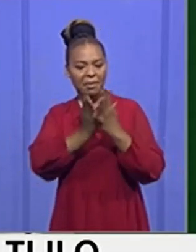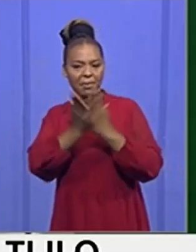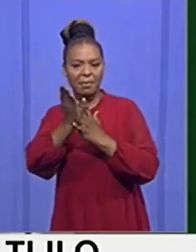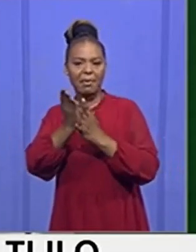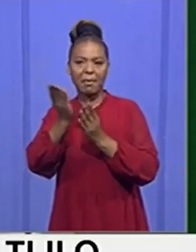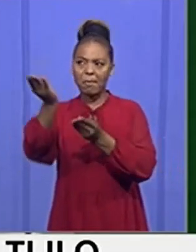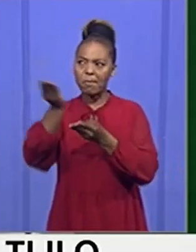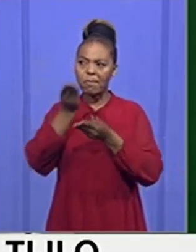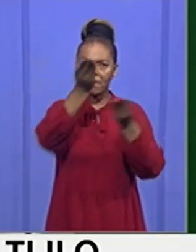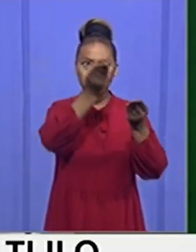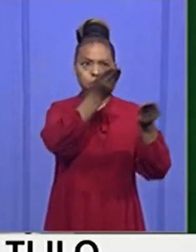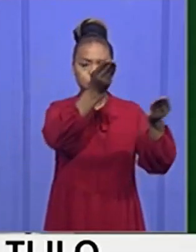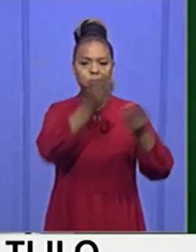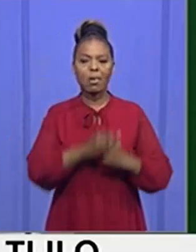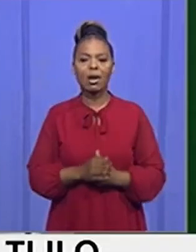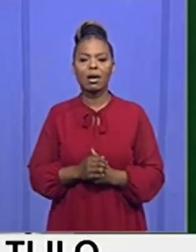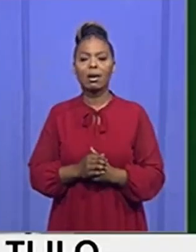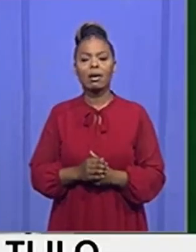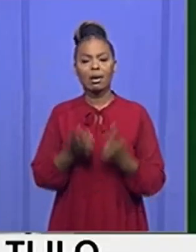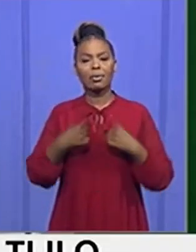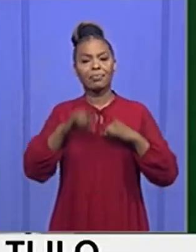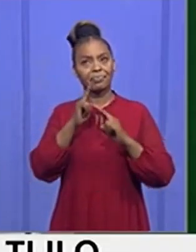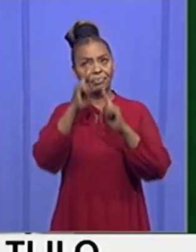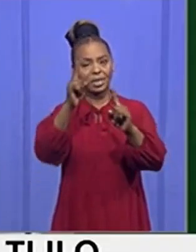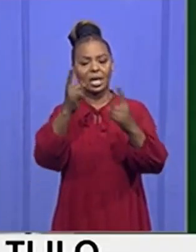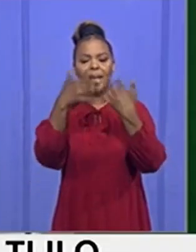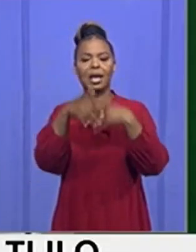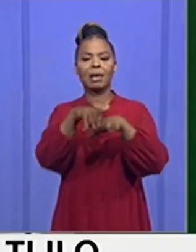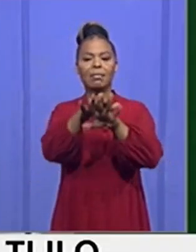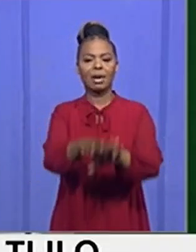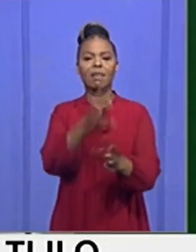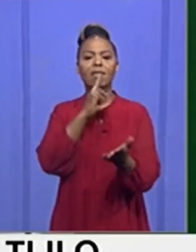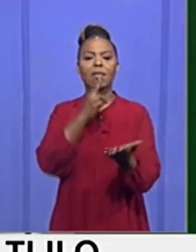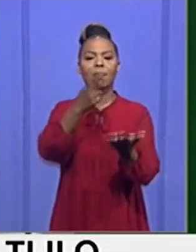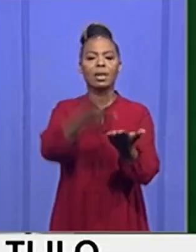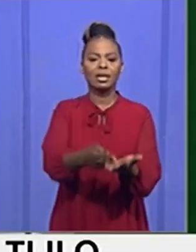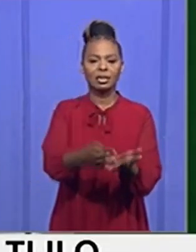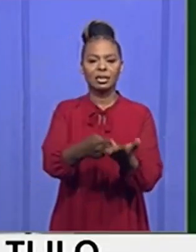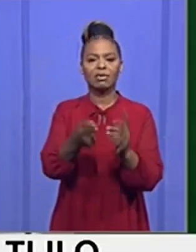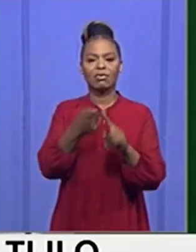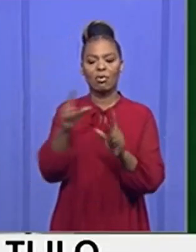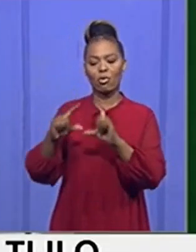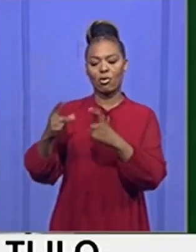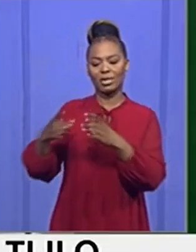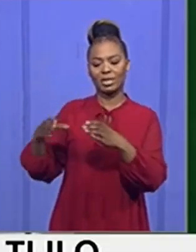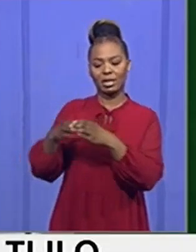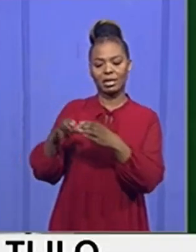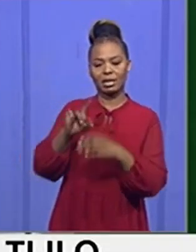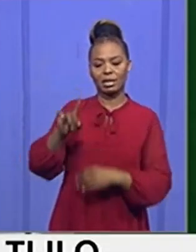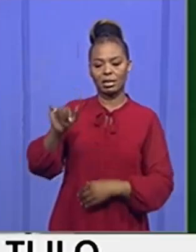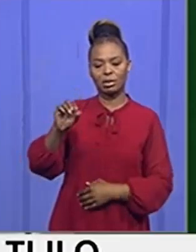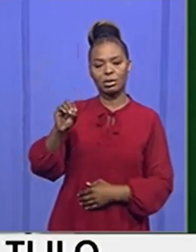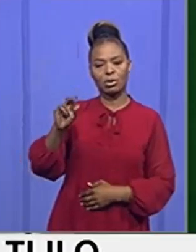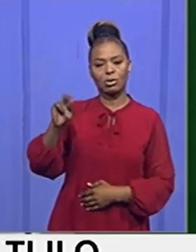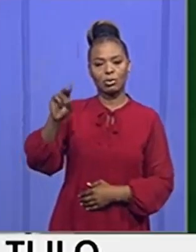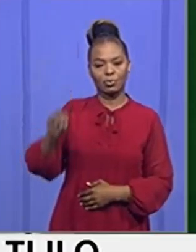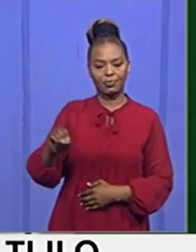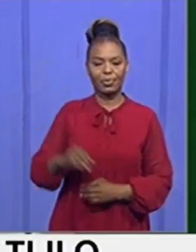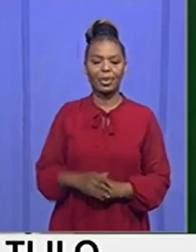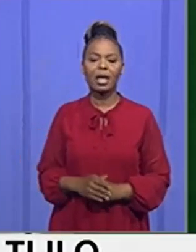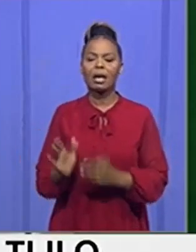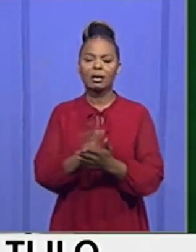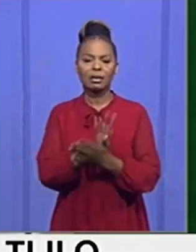submissions, that we will implement the recommendations of this commission. And some of them, we